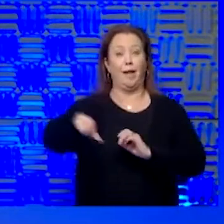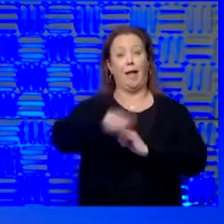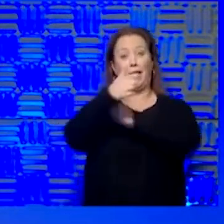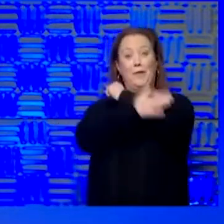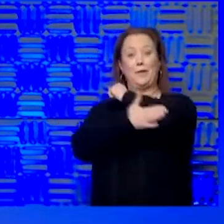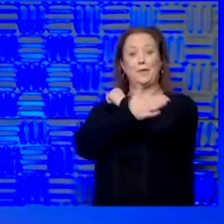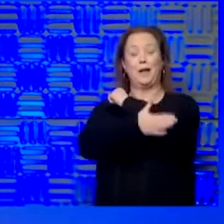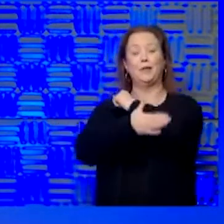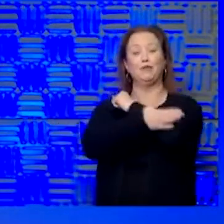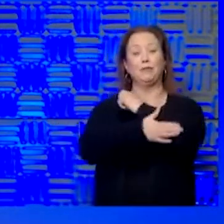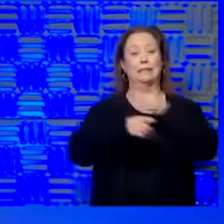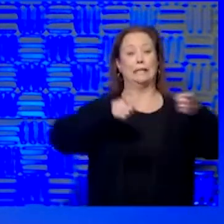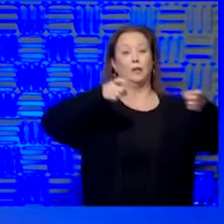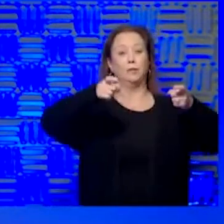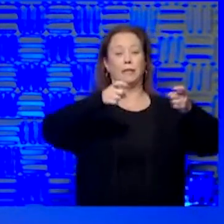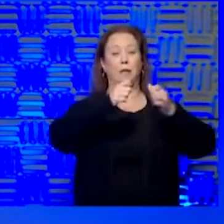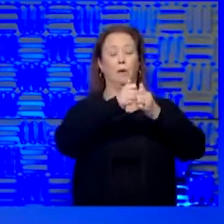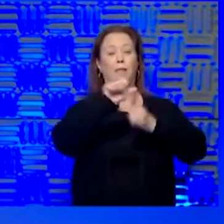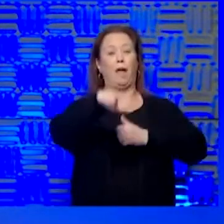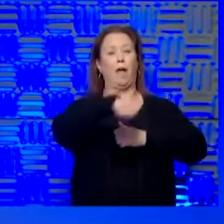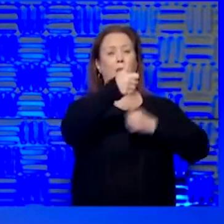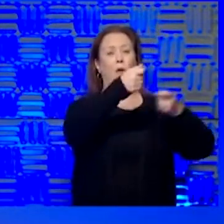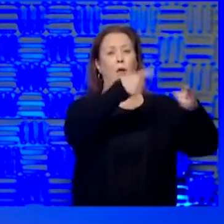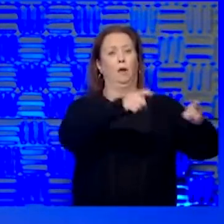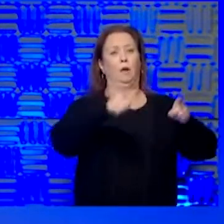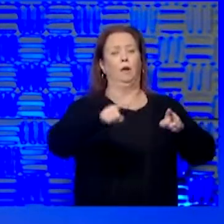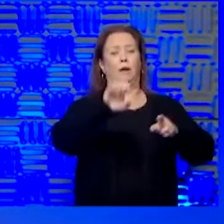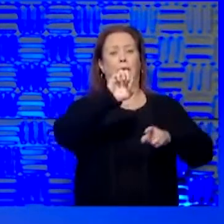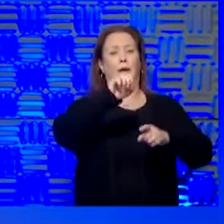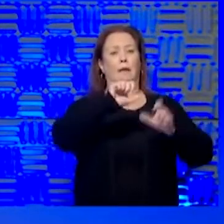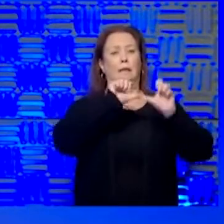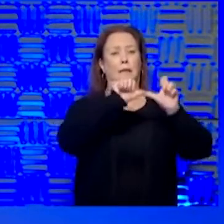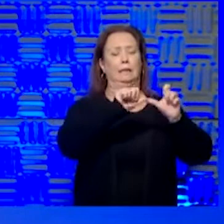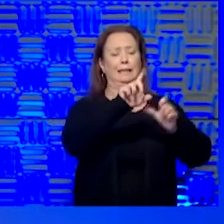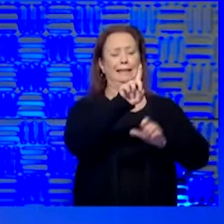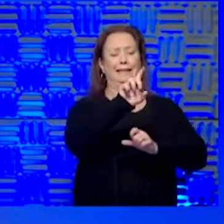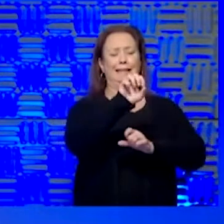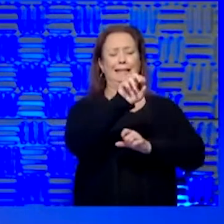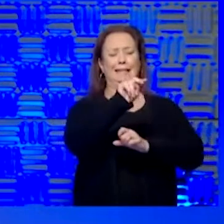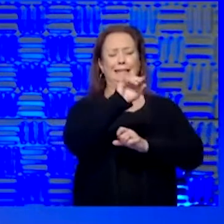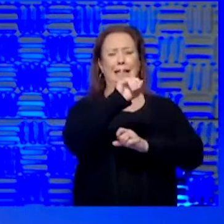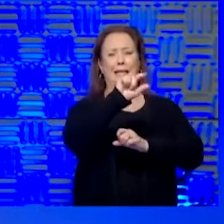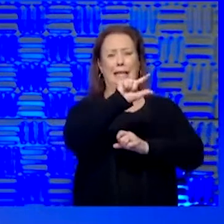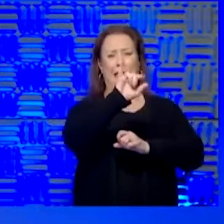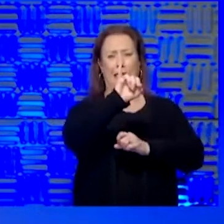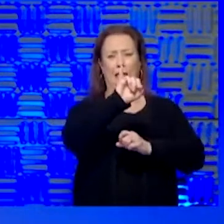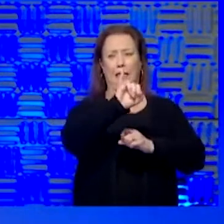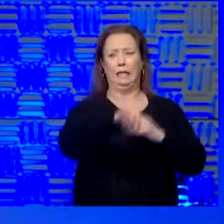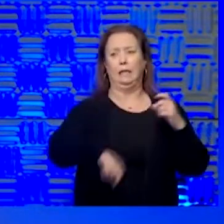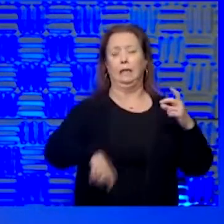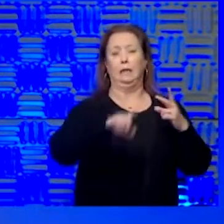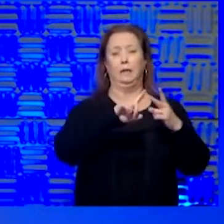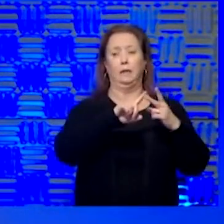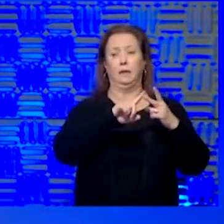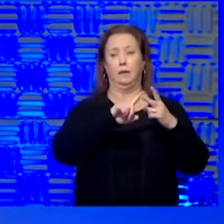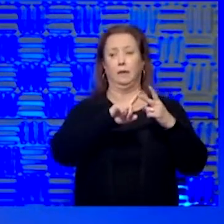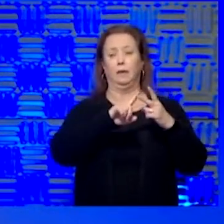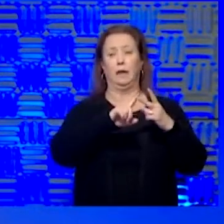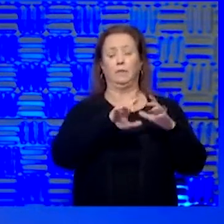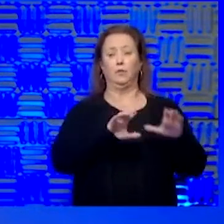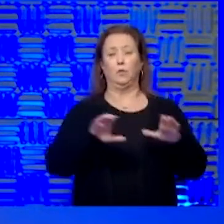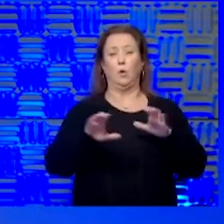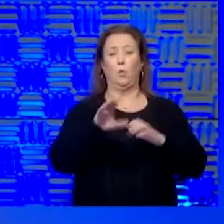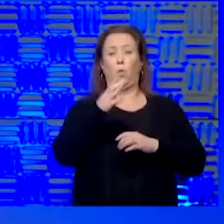that are dealing with other epidemics right now as well, things like dengue and things of that nature. So if we can just deal with